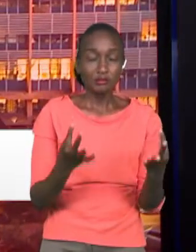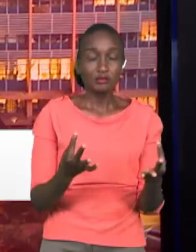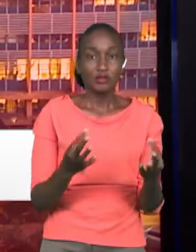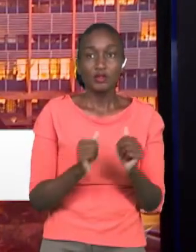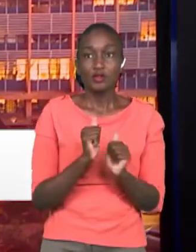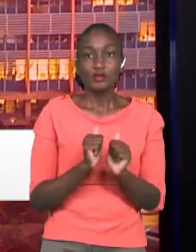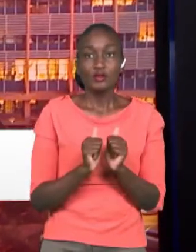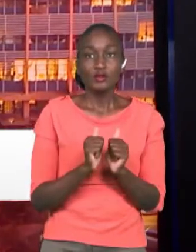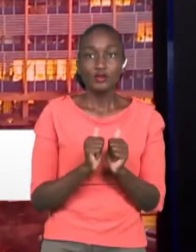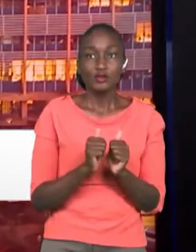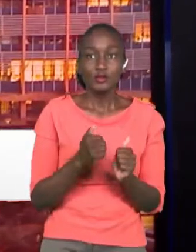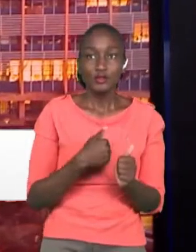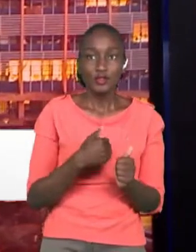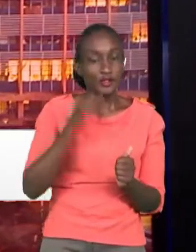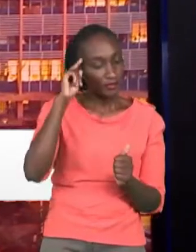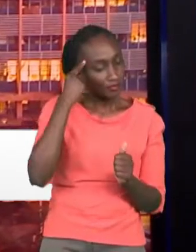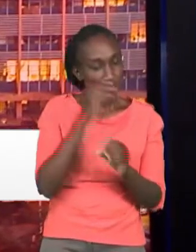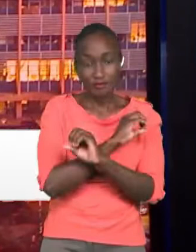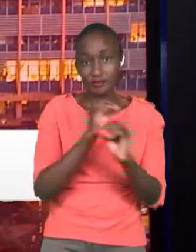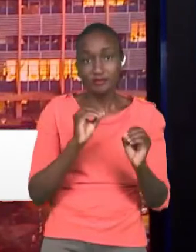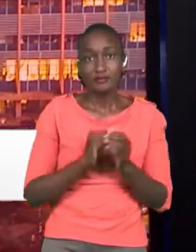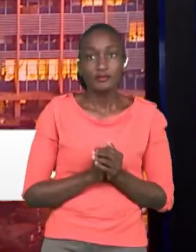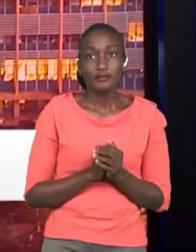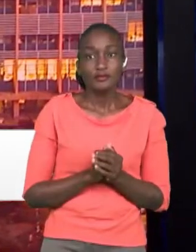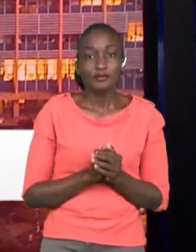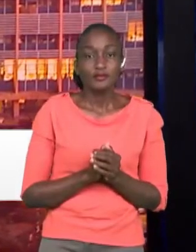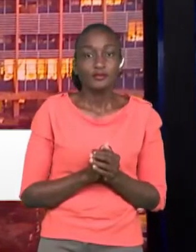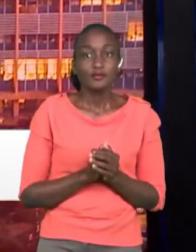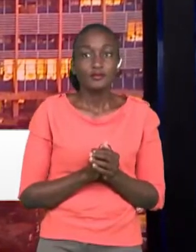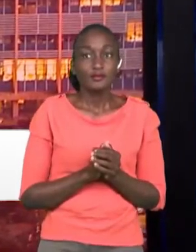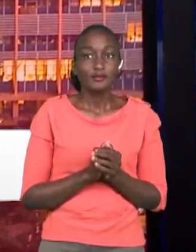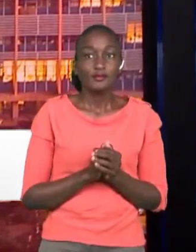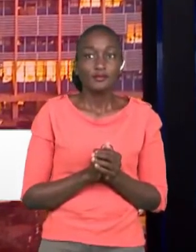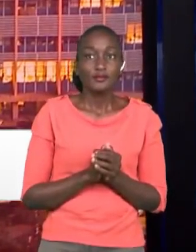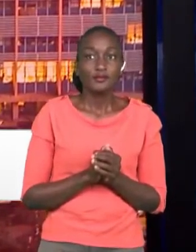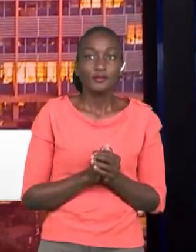can you don't have the thoughts on that time. When you're